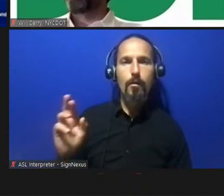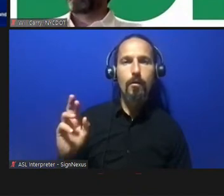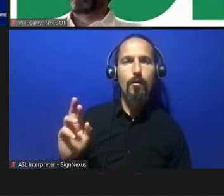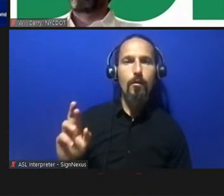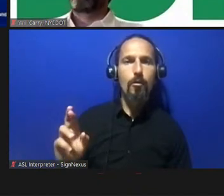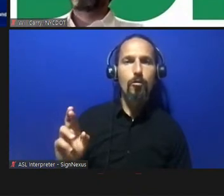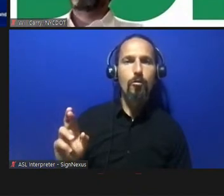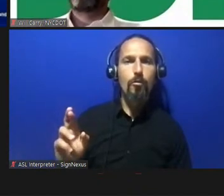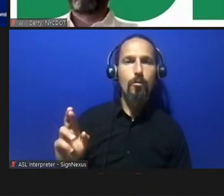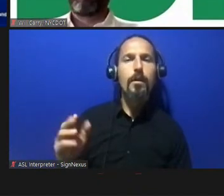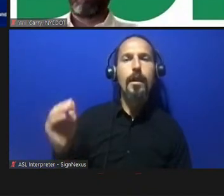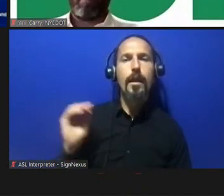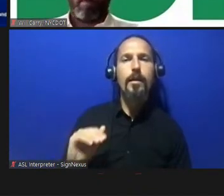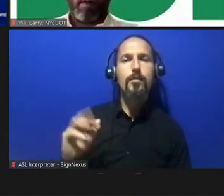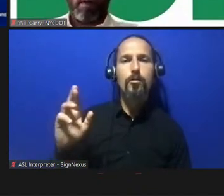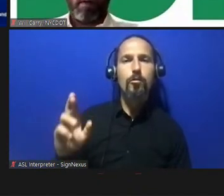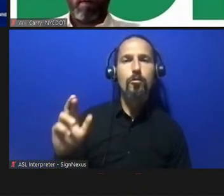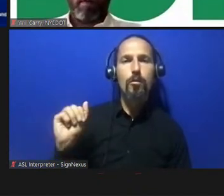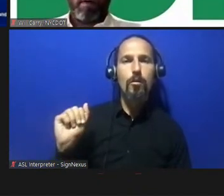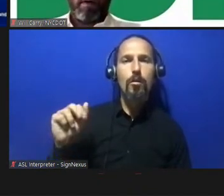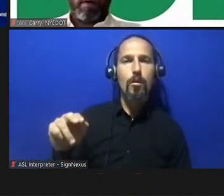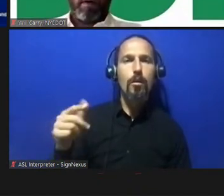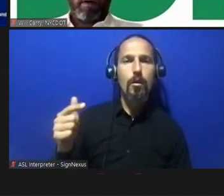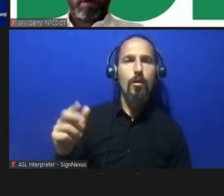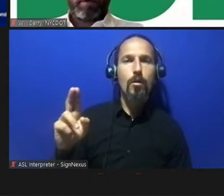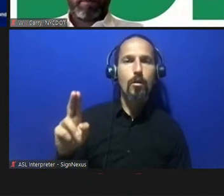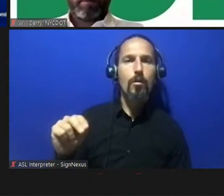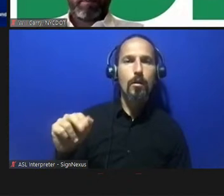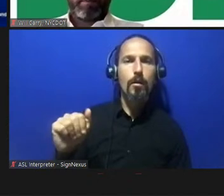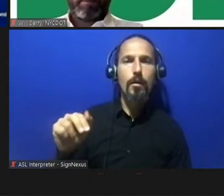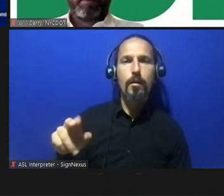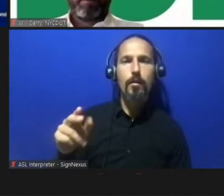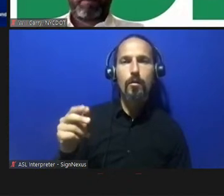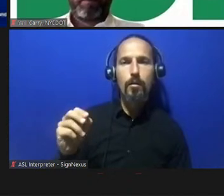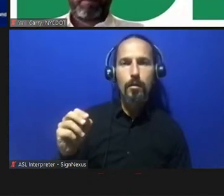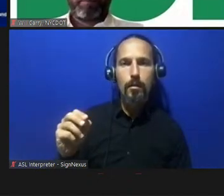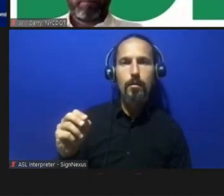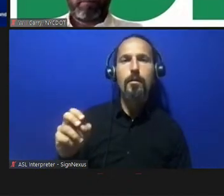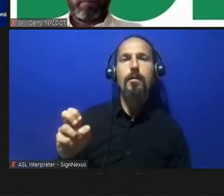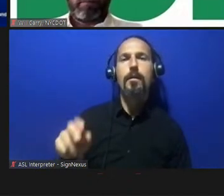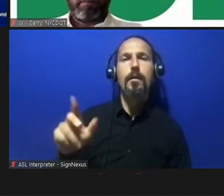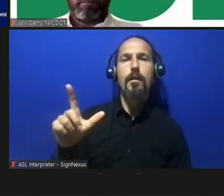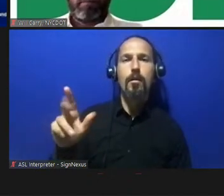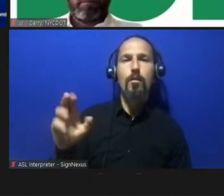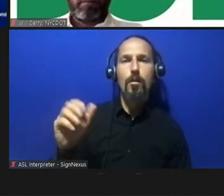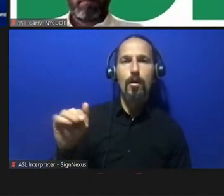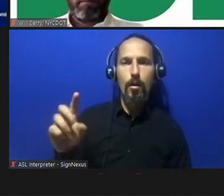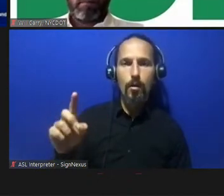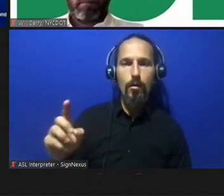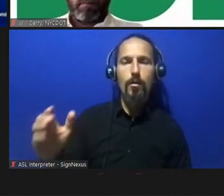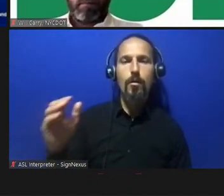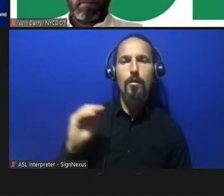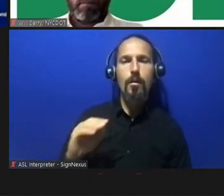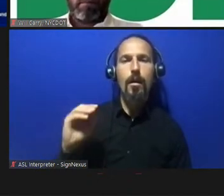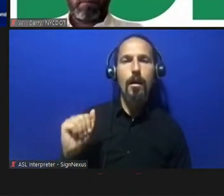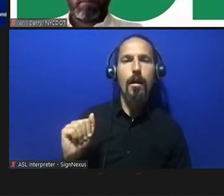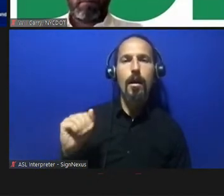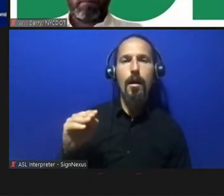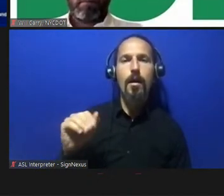the next speaker is a cola car followed by mamadou diallo